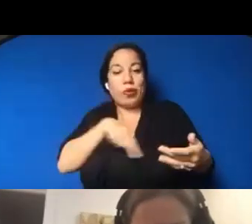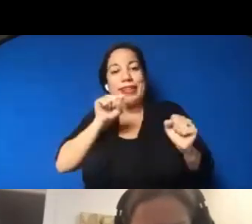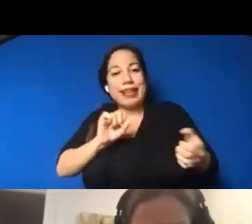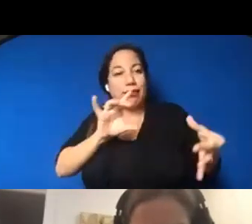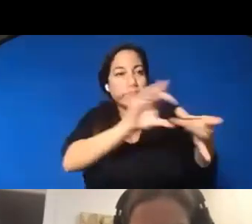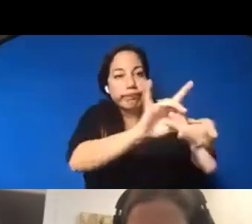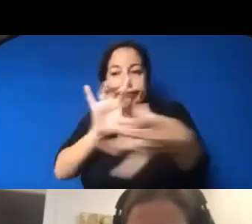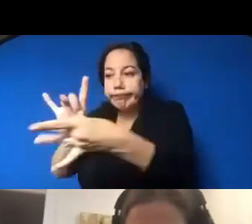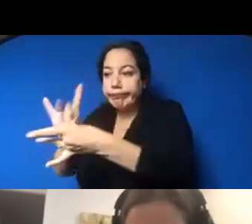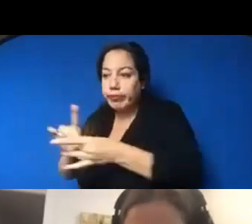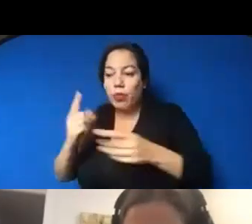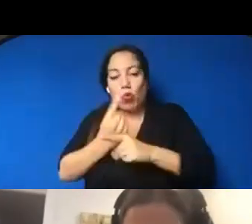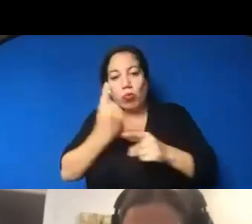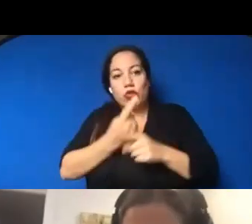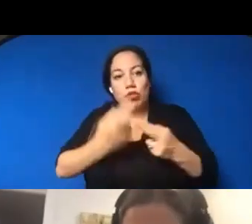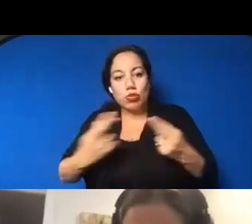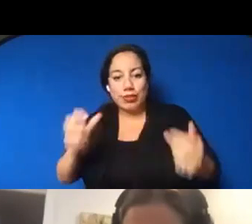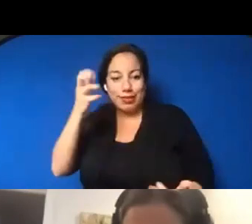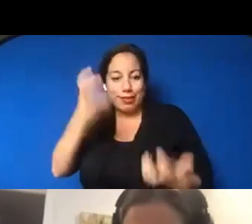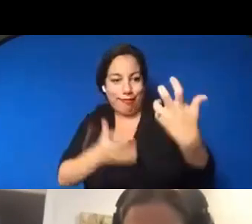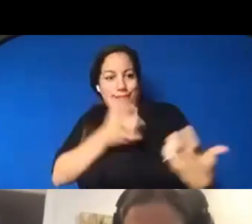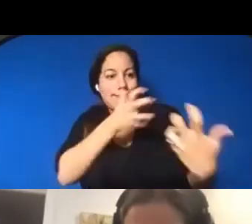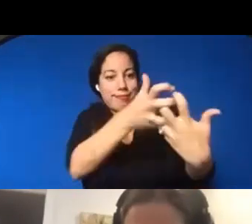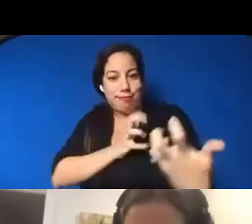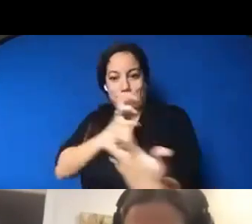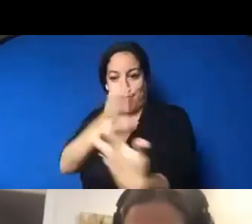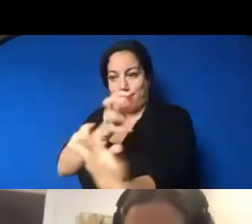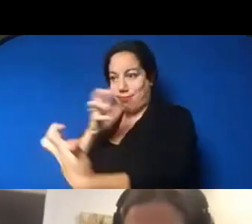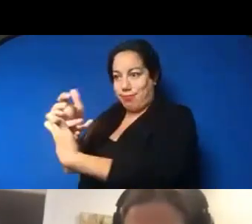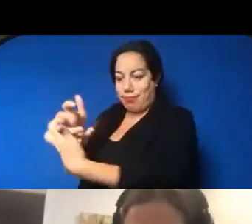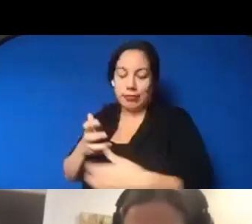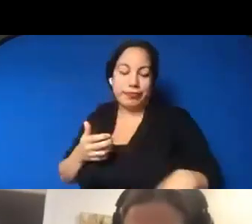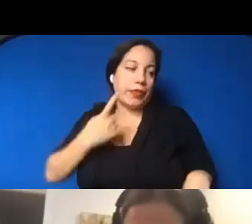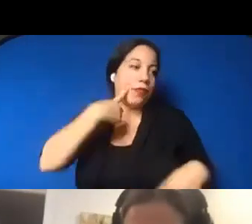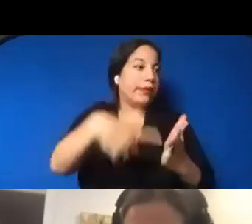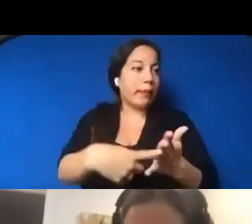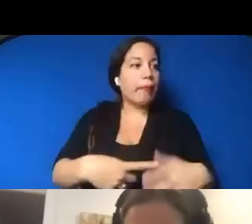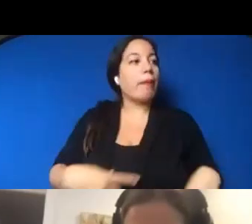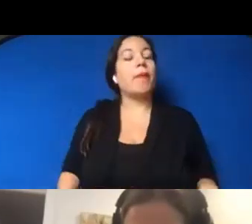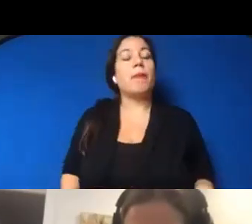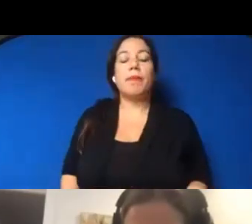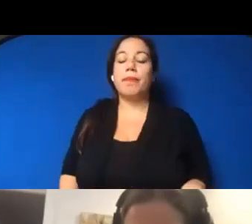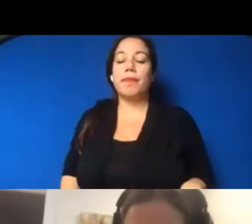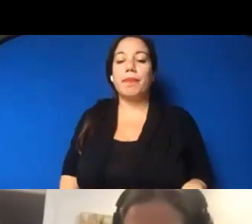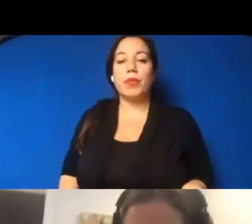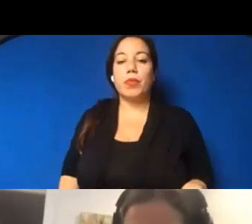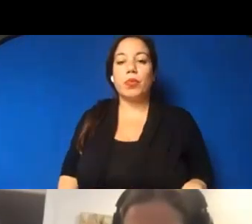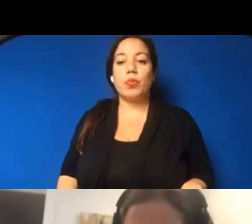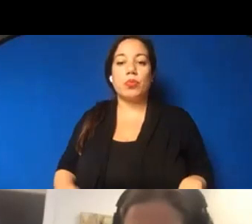appropriate resources that can be adapted and our templates, so that, for example, what's being done in